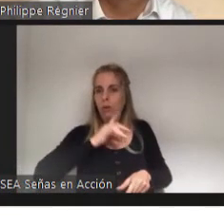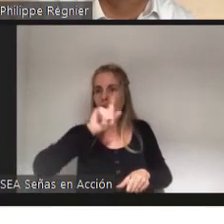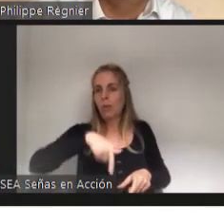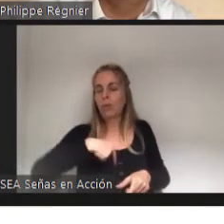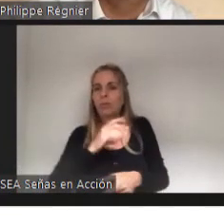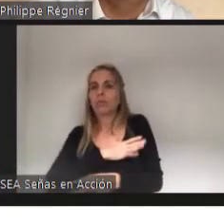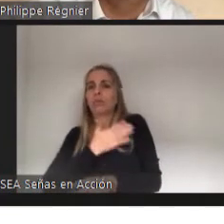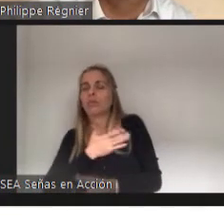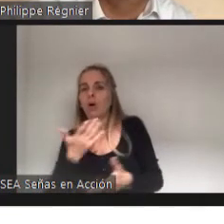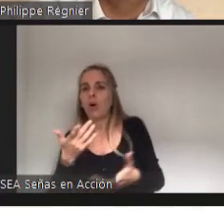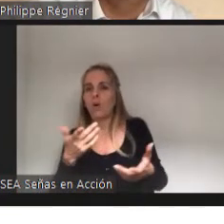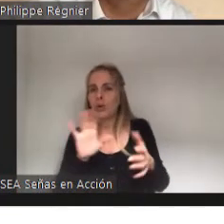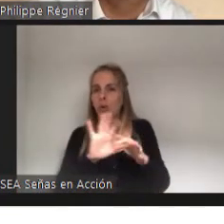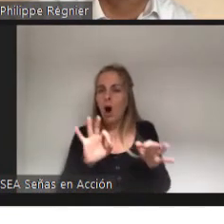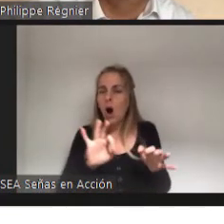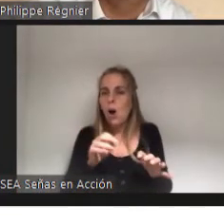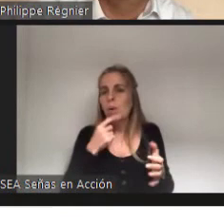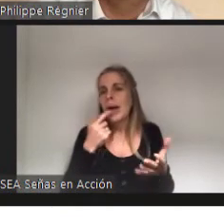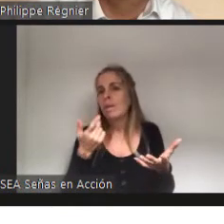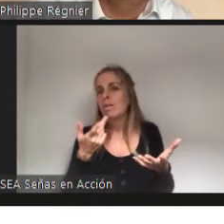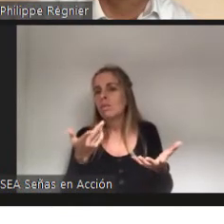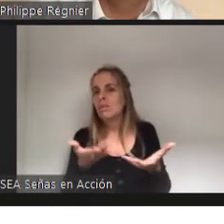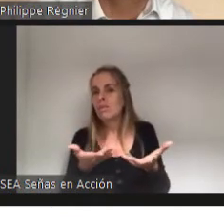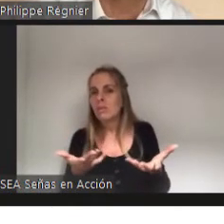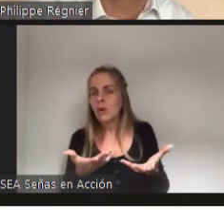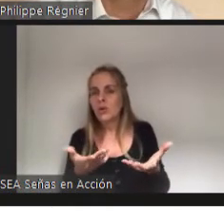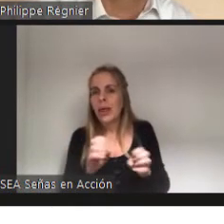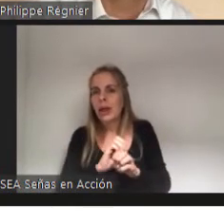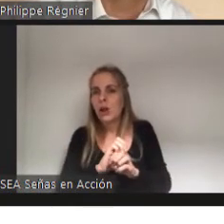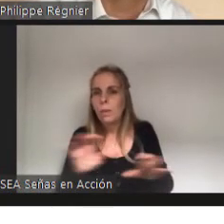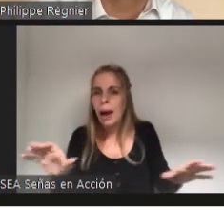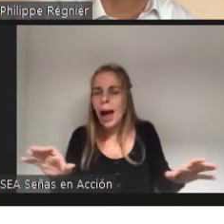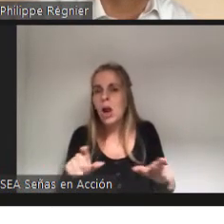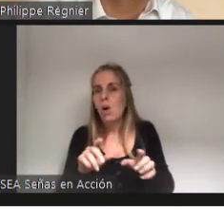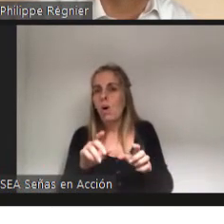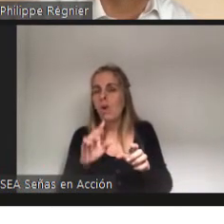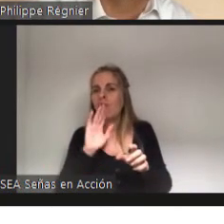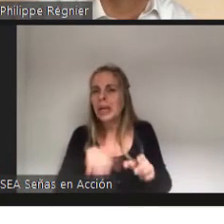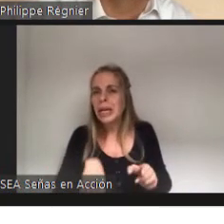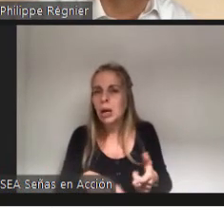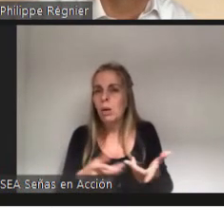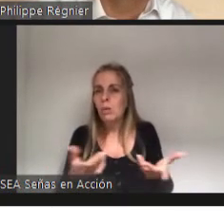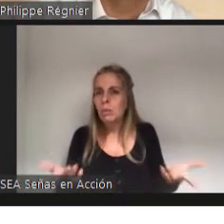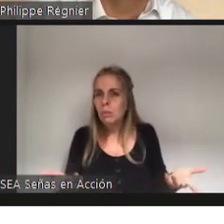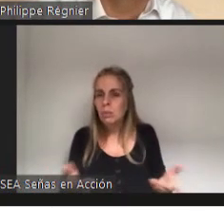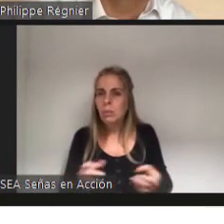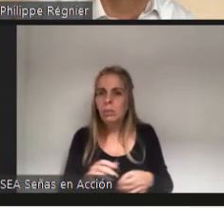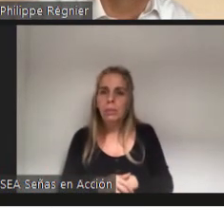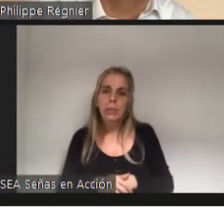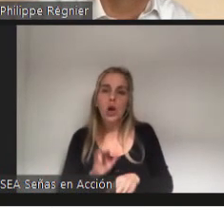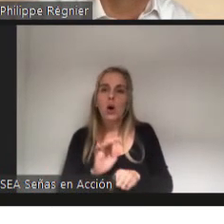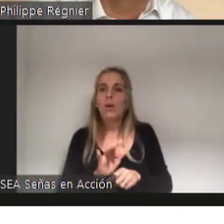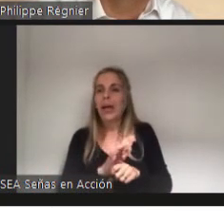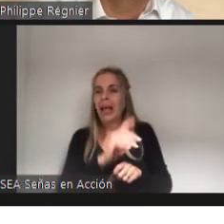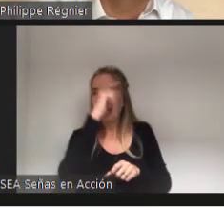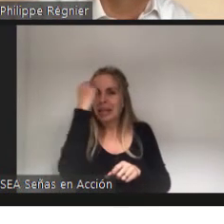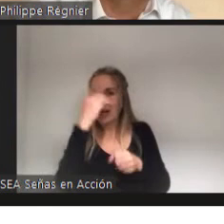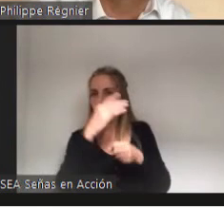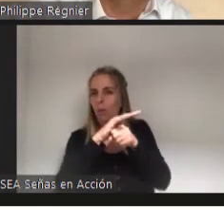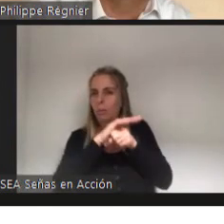romance rather than the chronicle of fatality of living under some sort